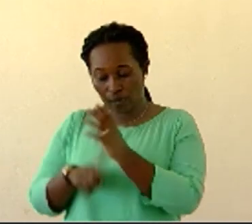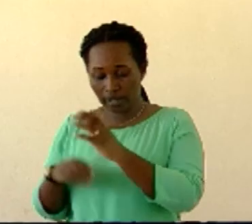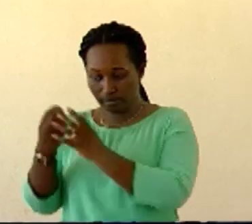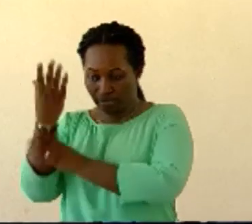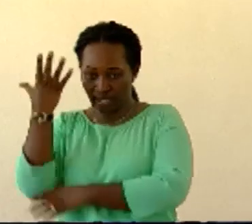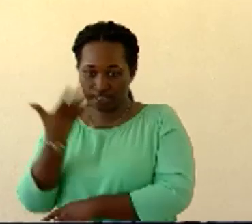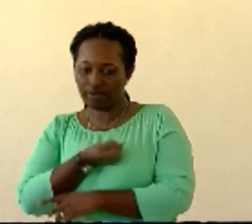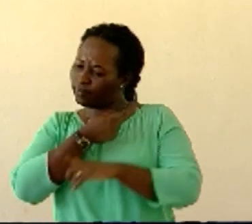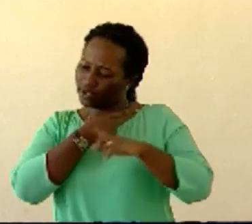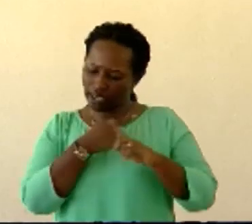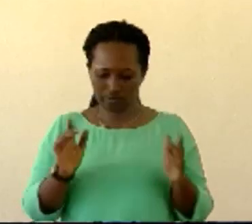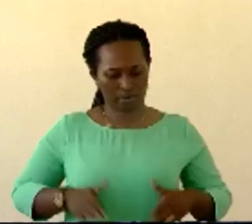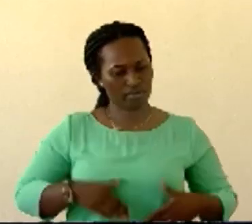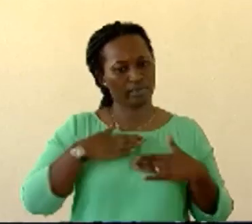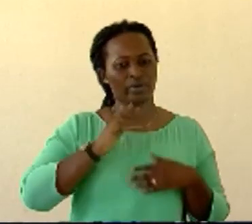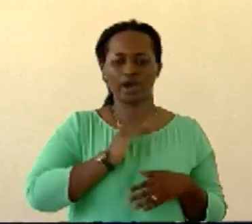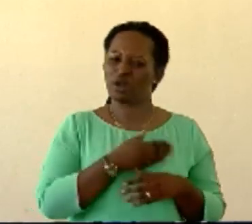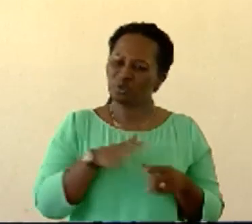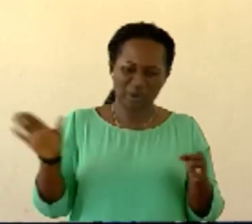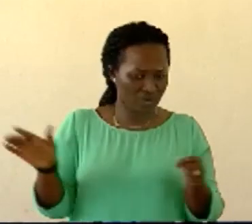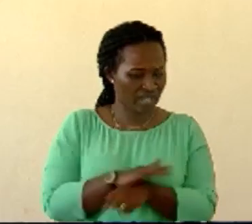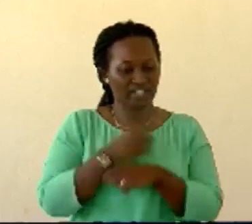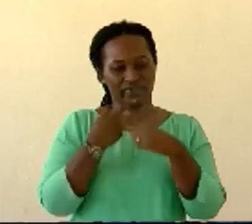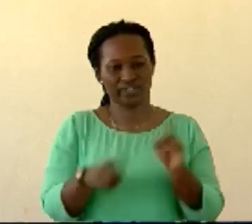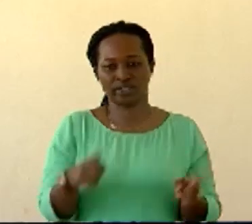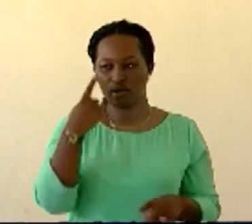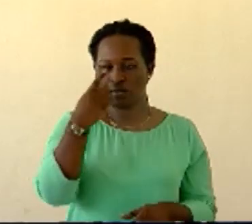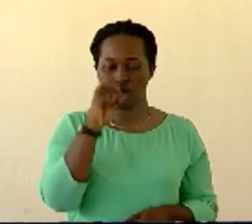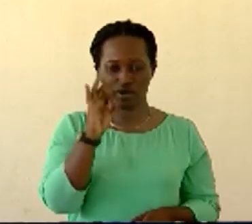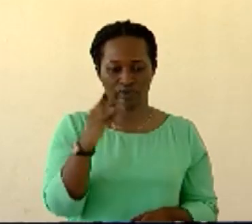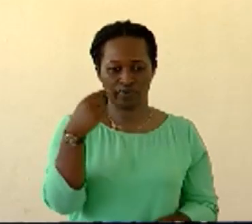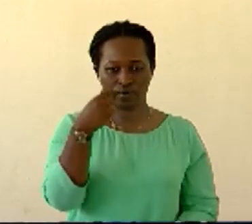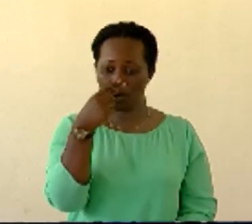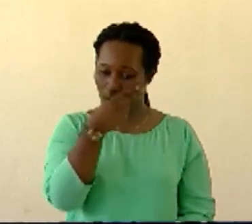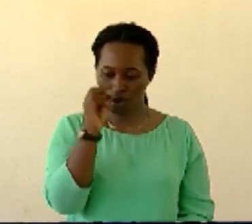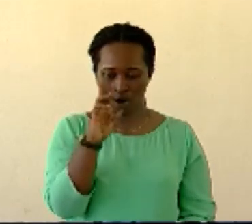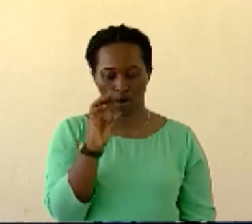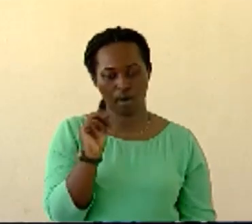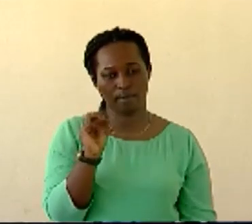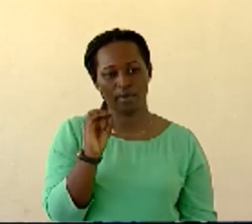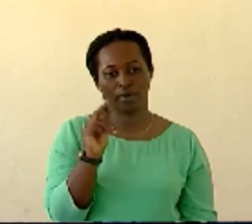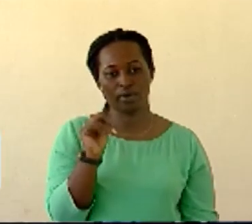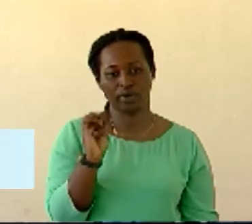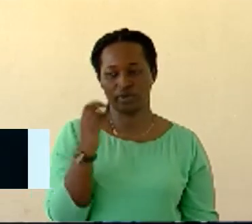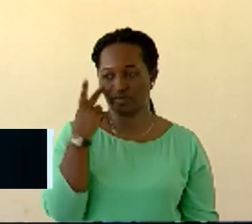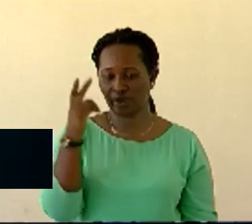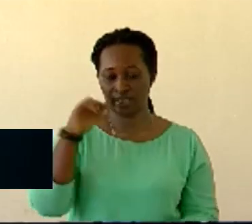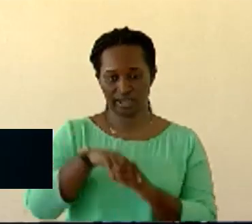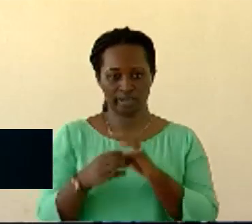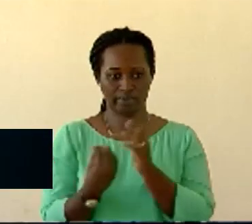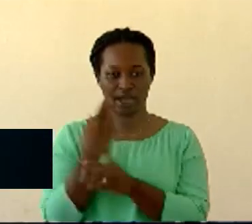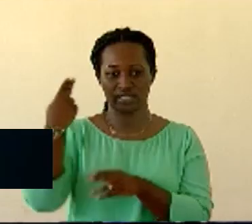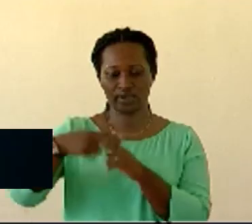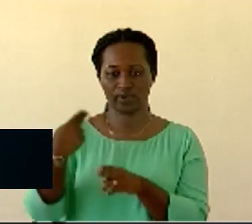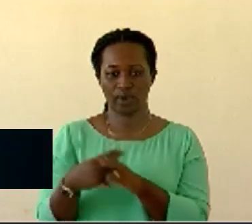our hormones, totally different. So one of the hormones that we find in plants is called auxin. And